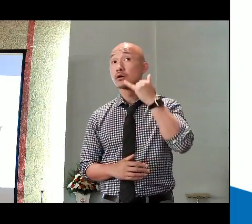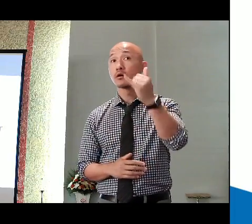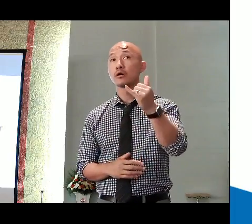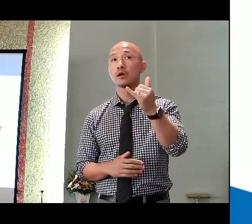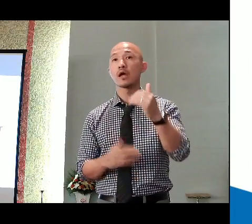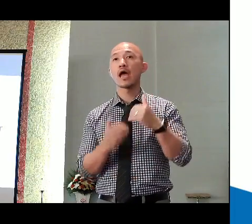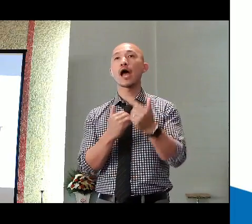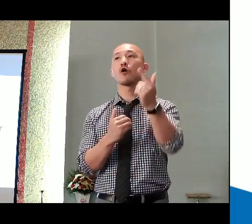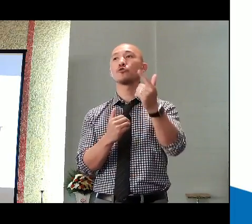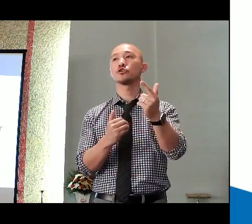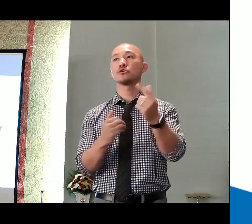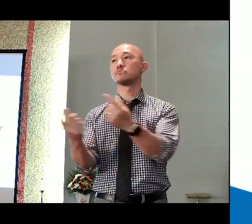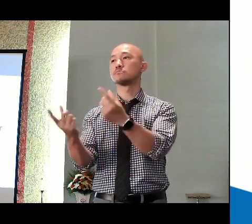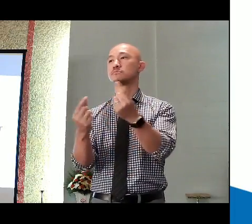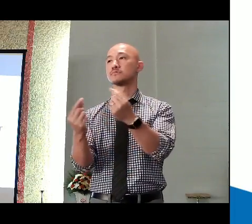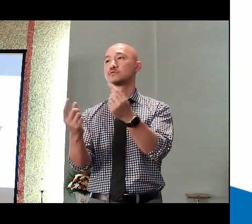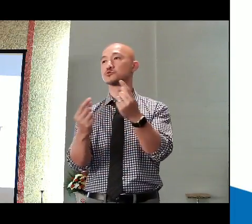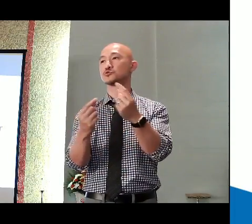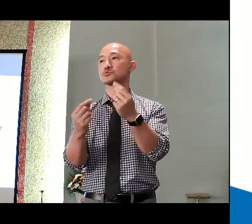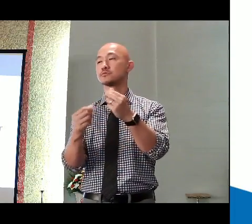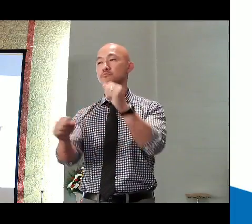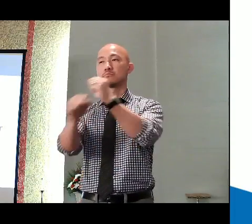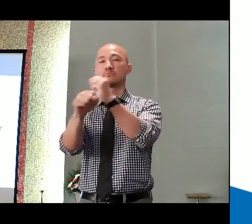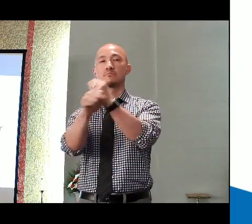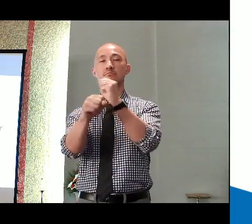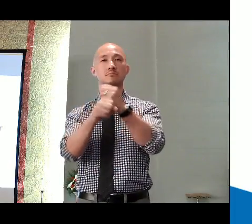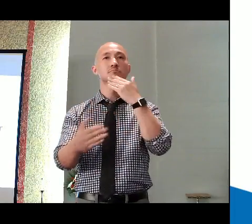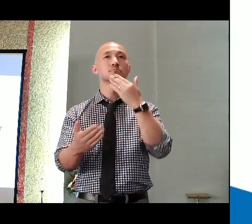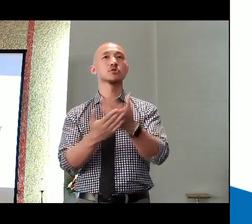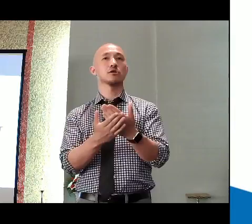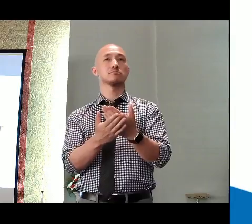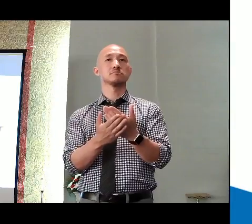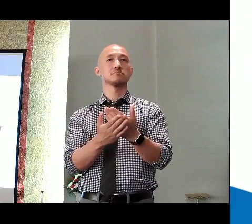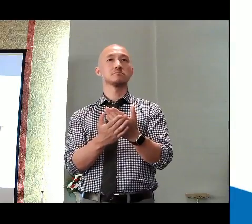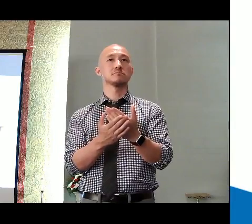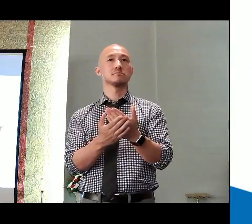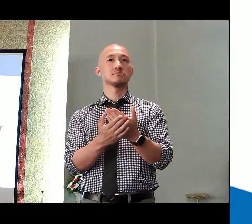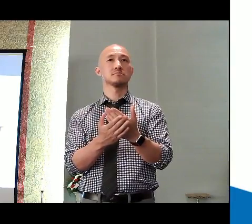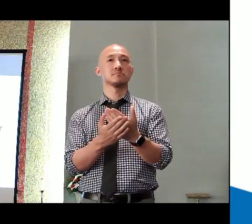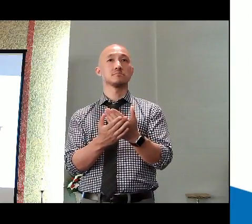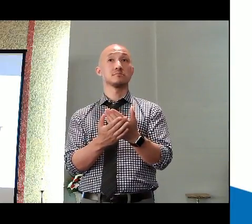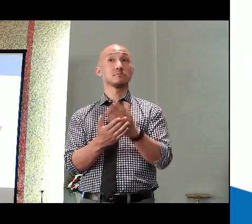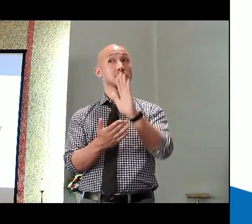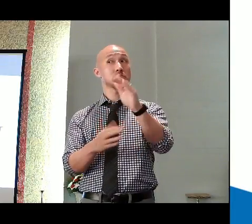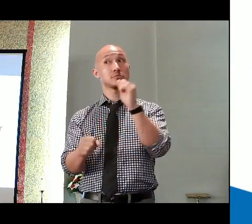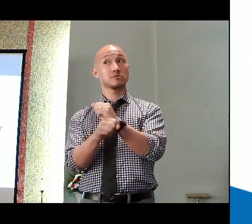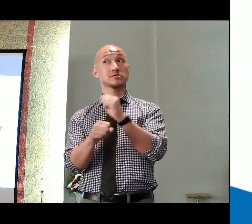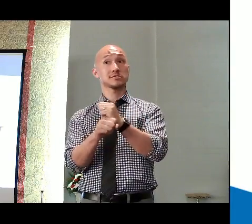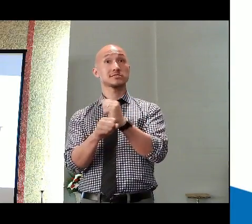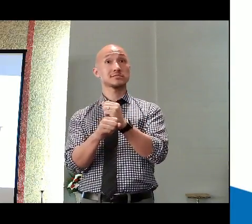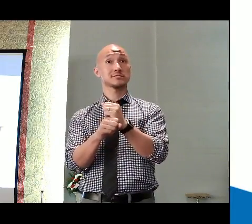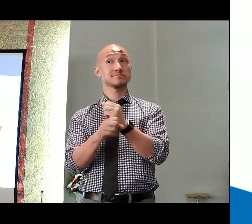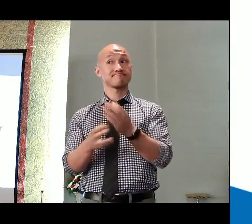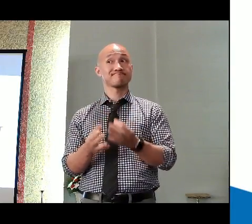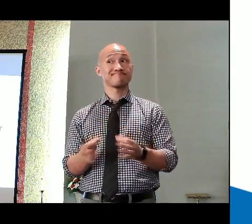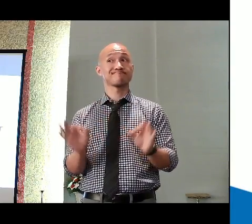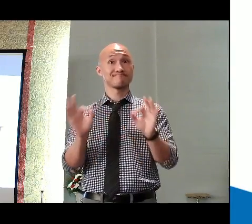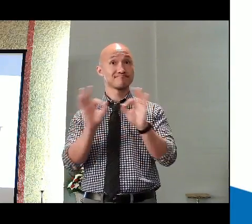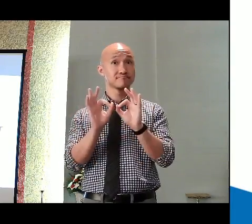you doing to make this company succeed? Your job is on the line. What would you